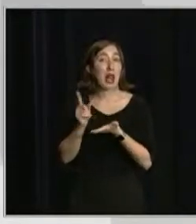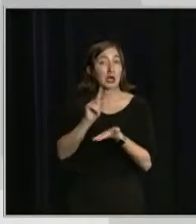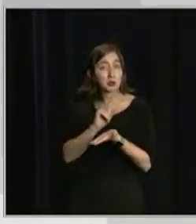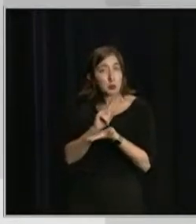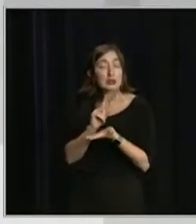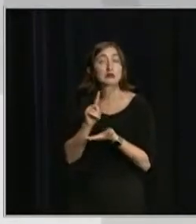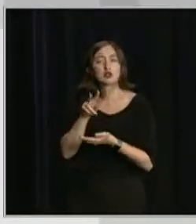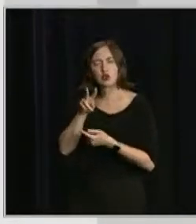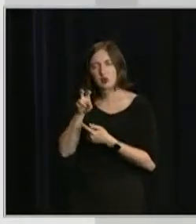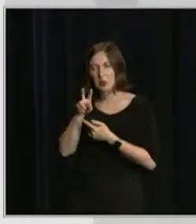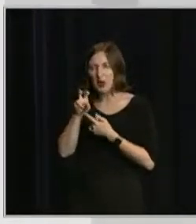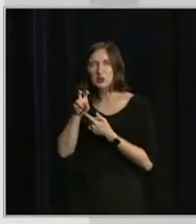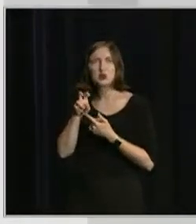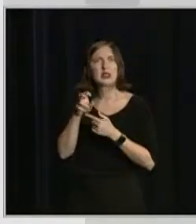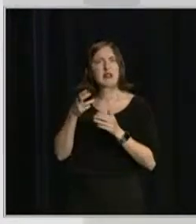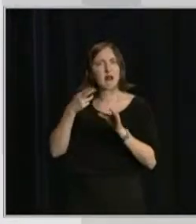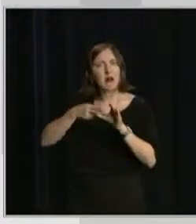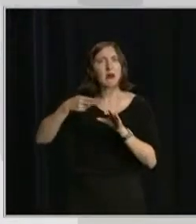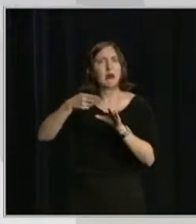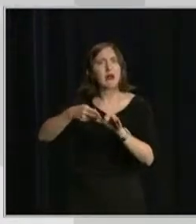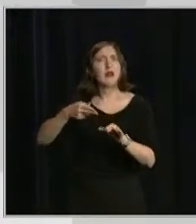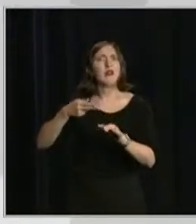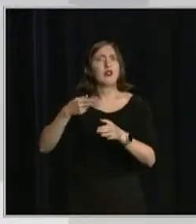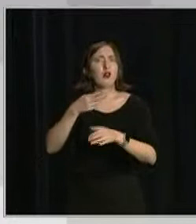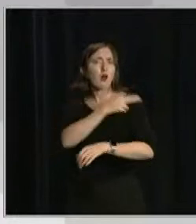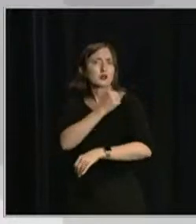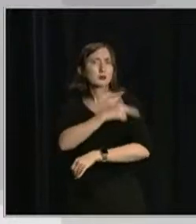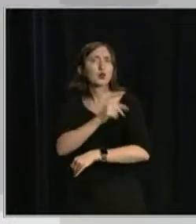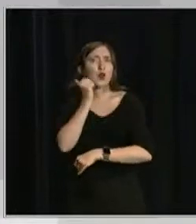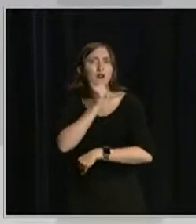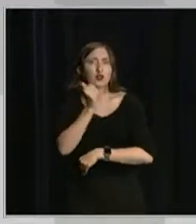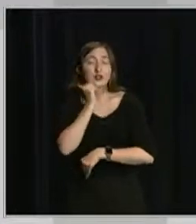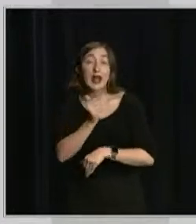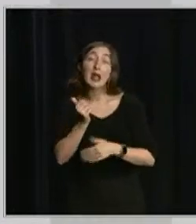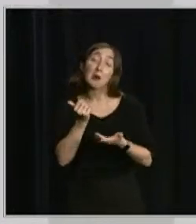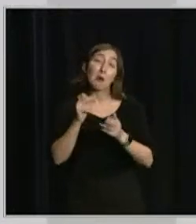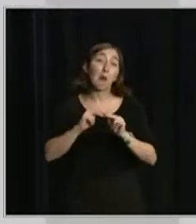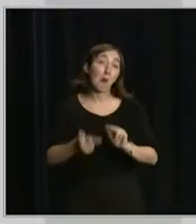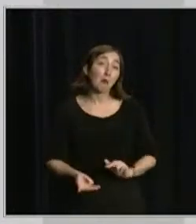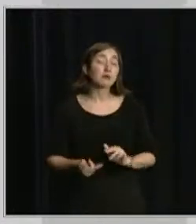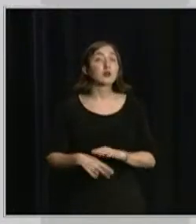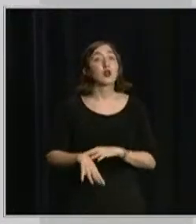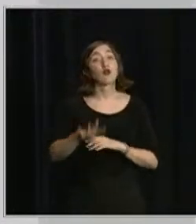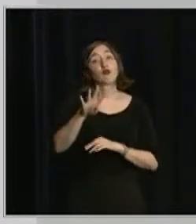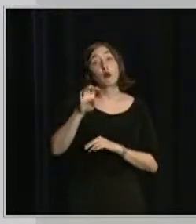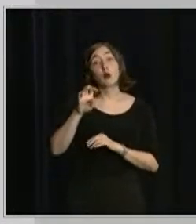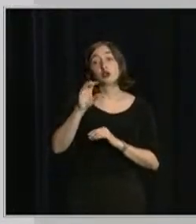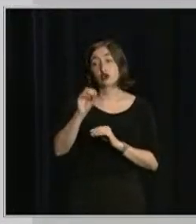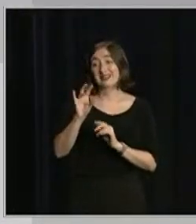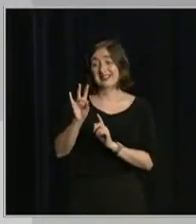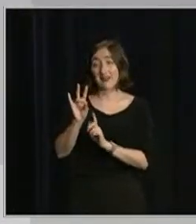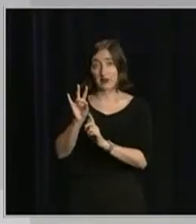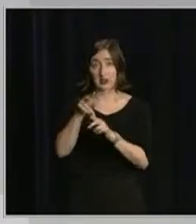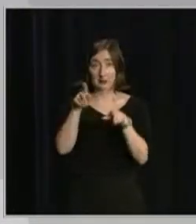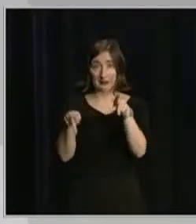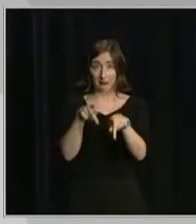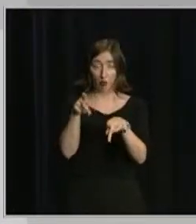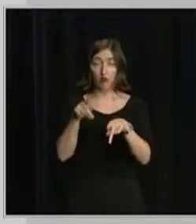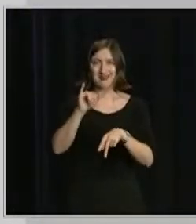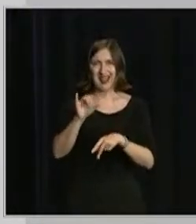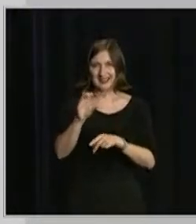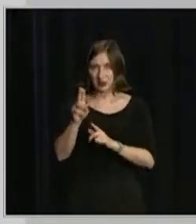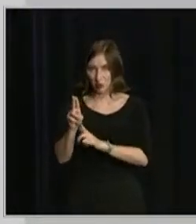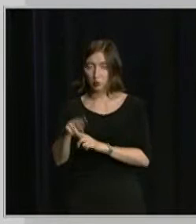near 200 nearly every day. So we will continue to watch that. 407 people are in the ICU and 245 are